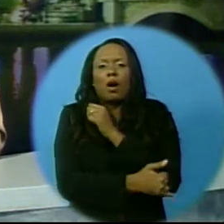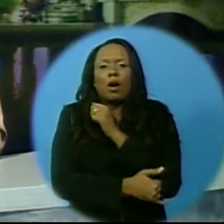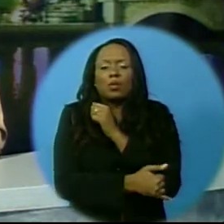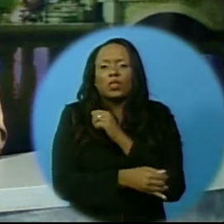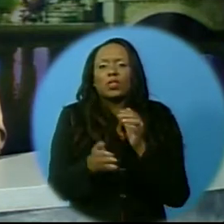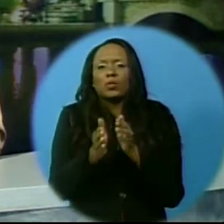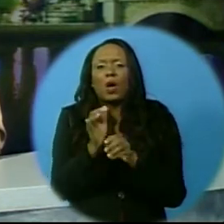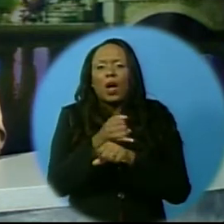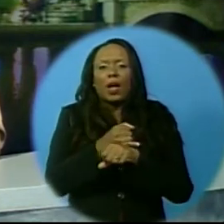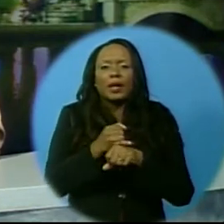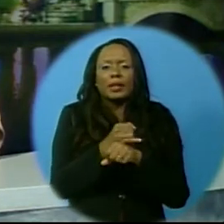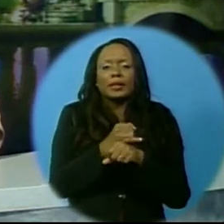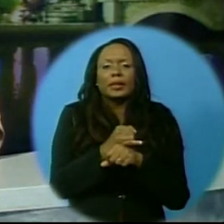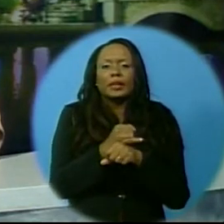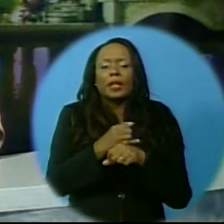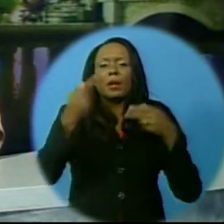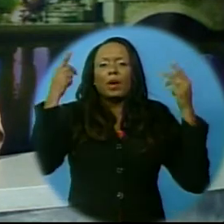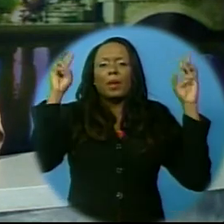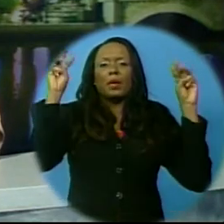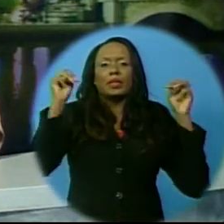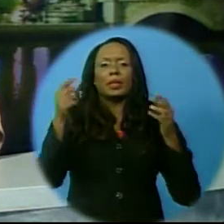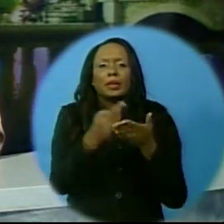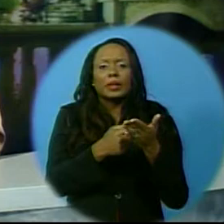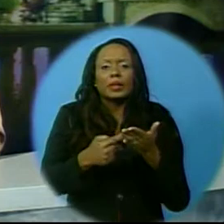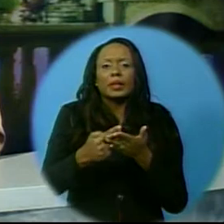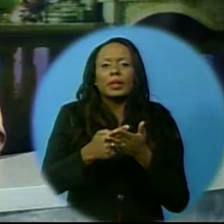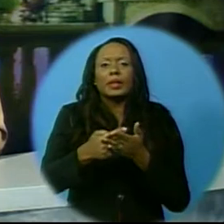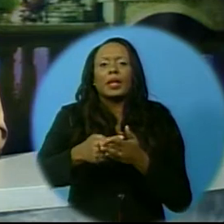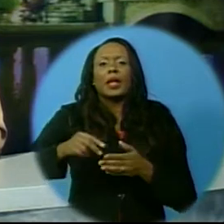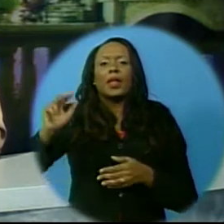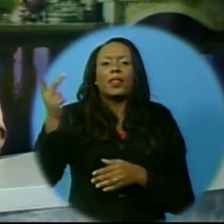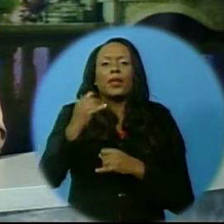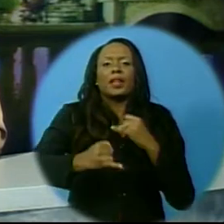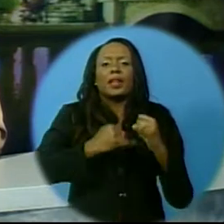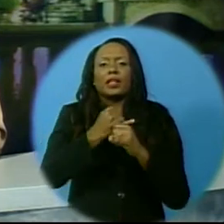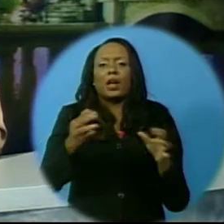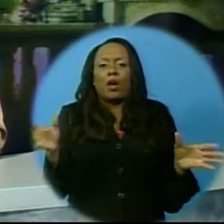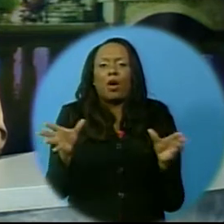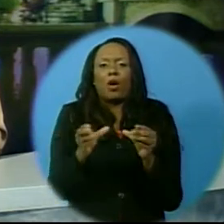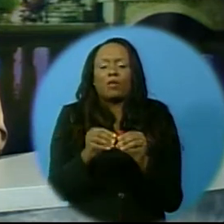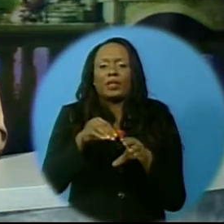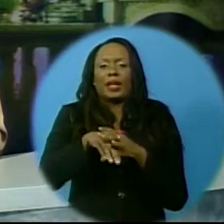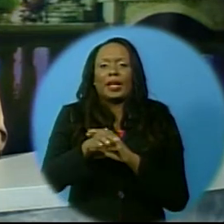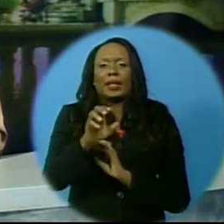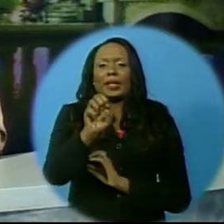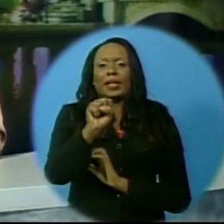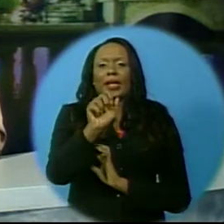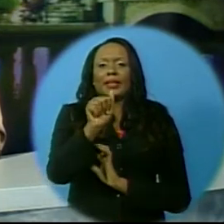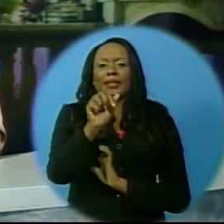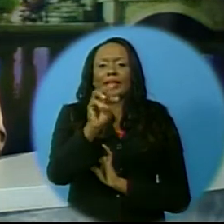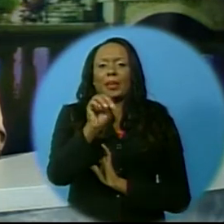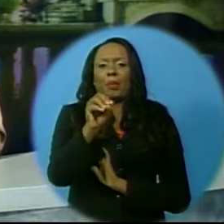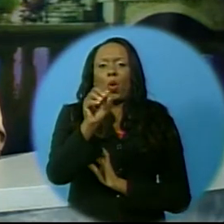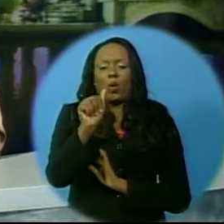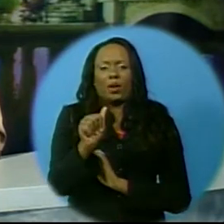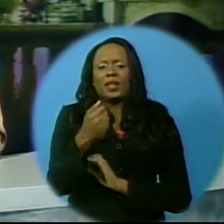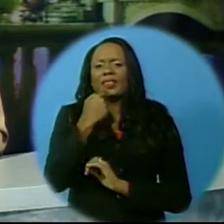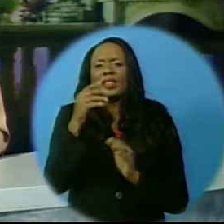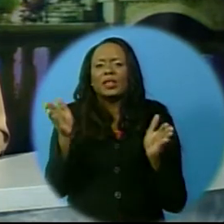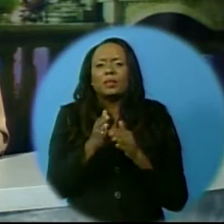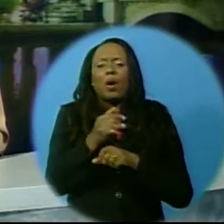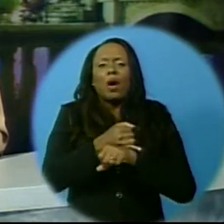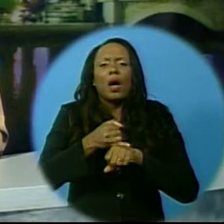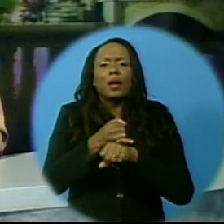a discussion at the third international conference on SIDS in Samoa, the Barbadian leader said SIDS are facing many challenges.